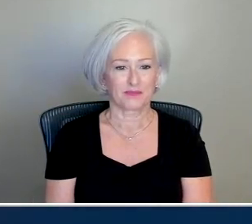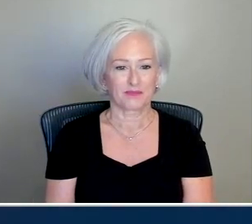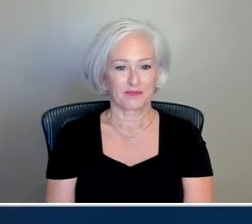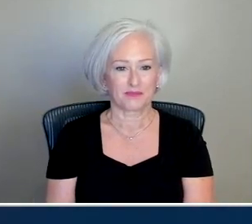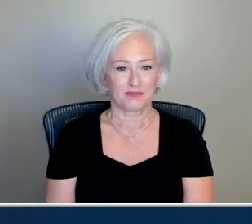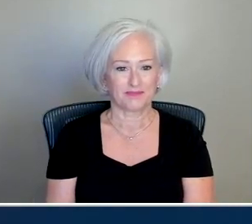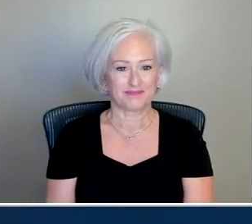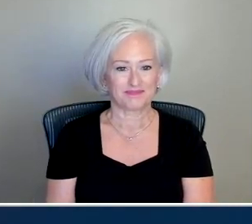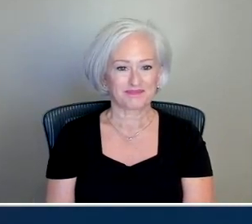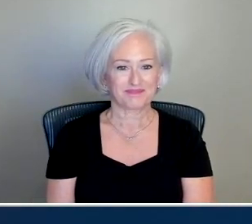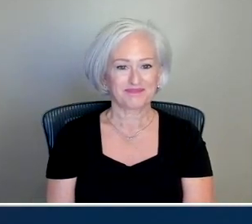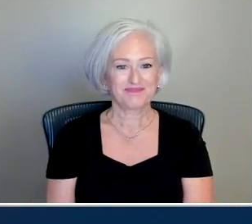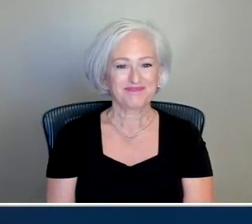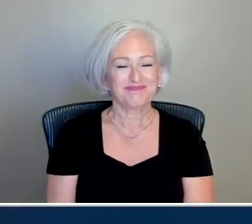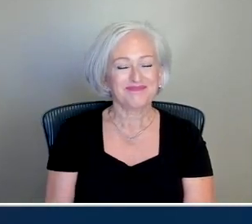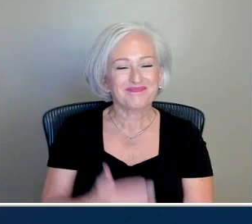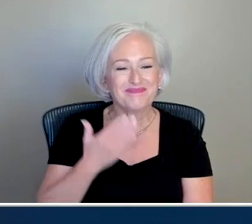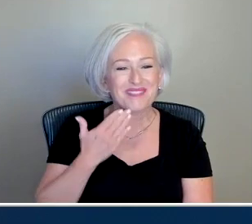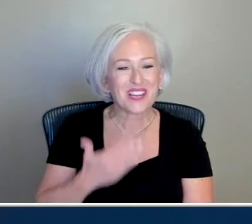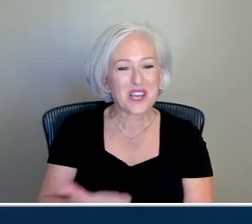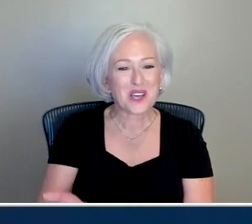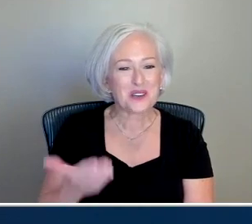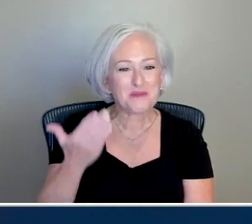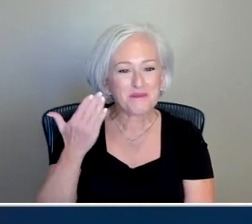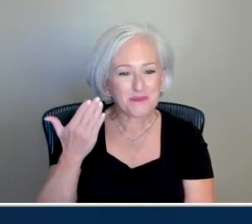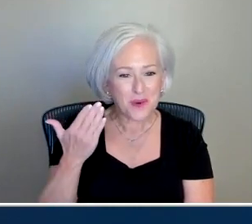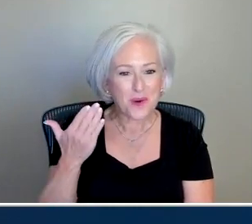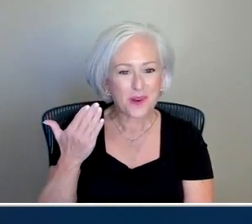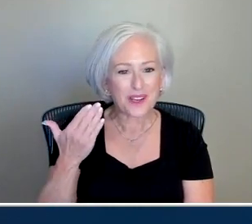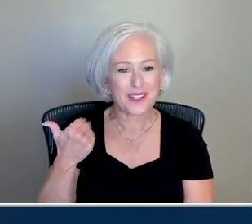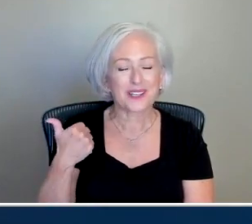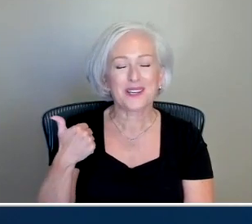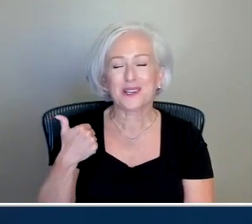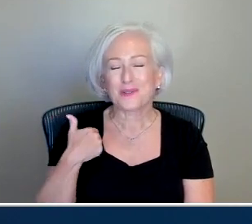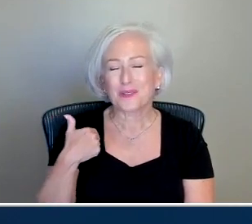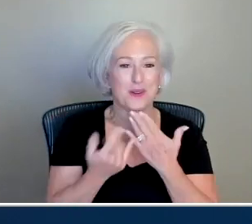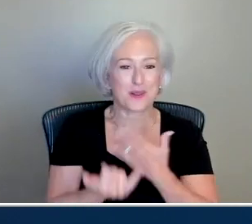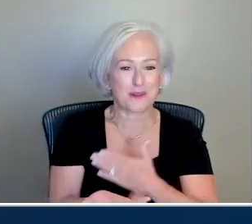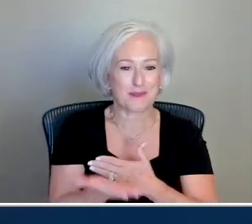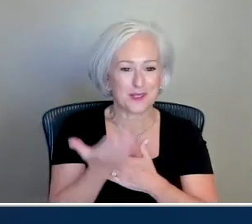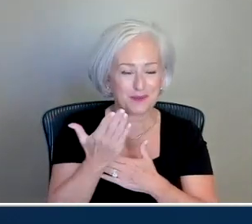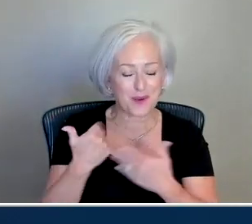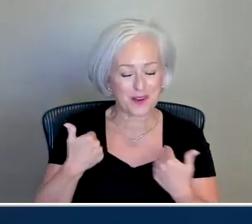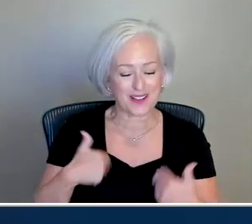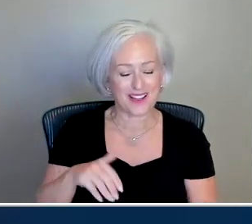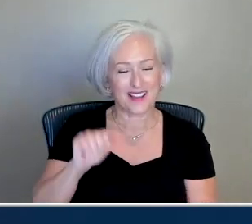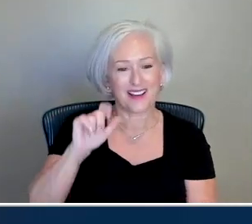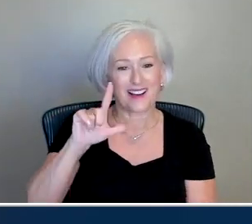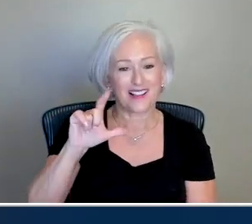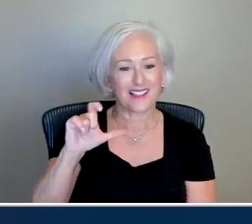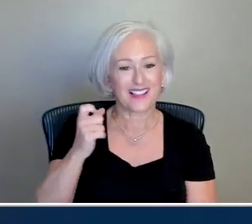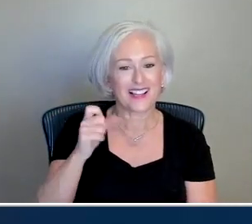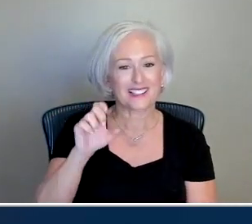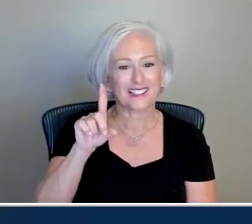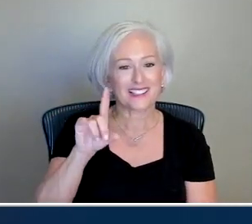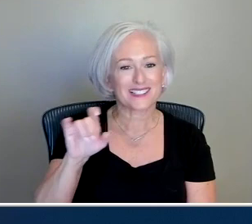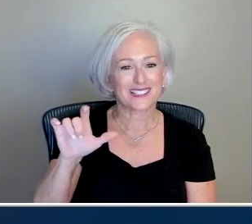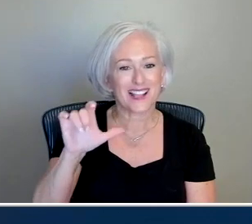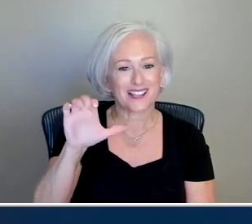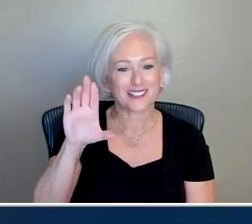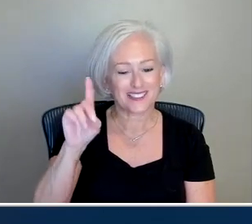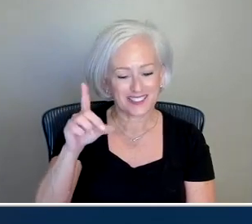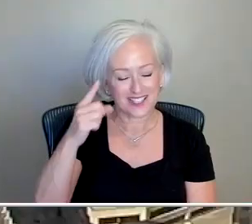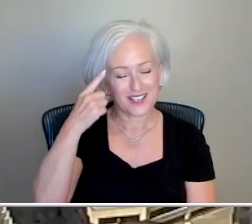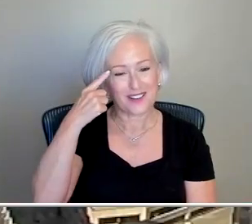Good morning. We have a fantastic program for you this morning. I'm Alexis Del Cid in for Jessica Lovell. Welcome to the Morning Medical